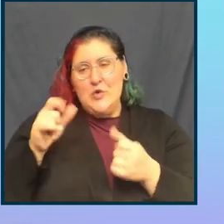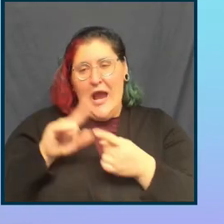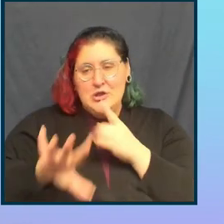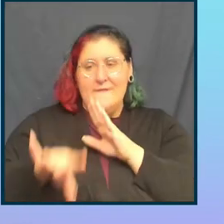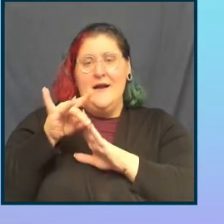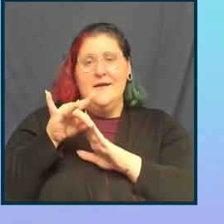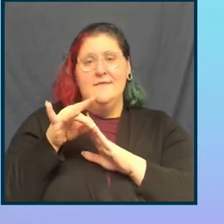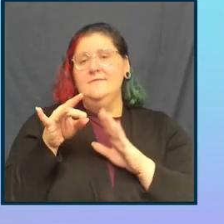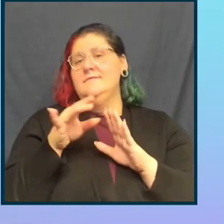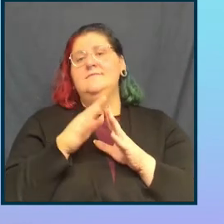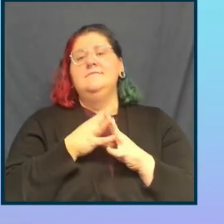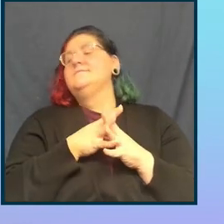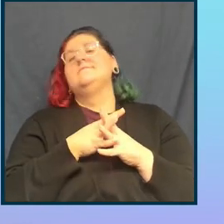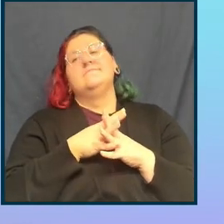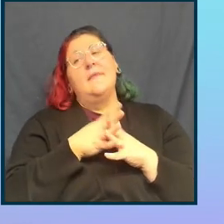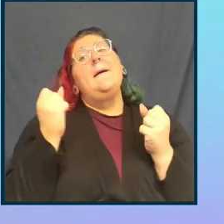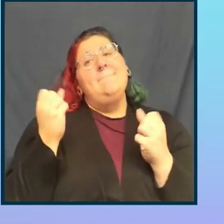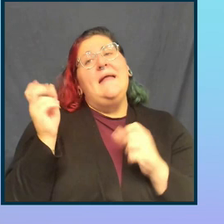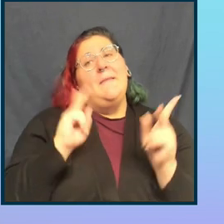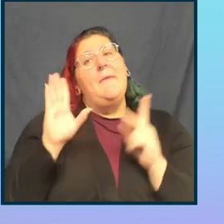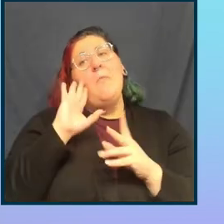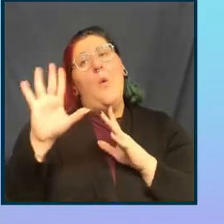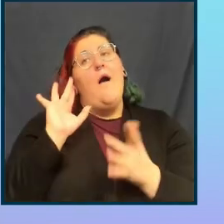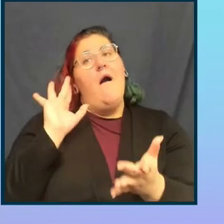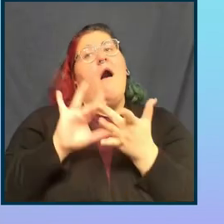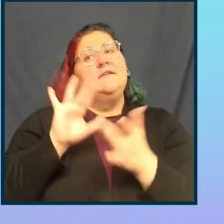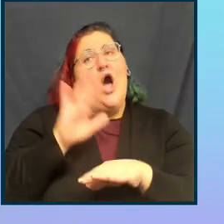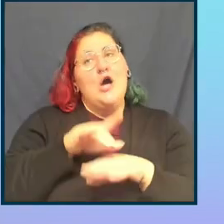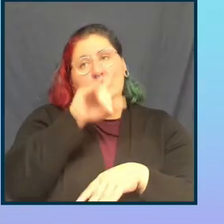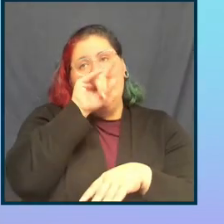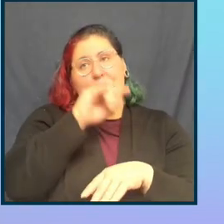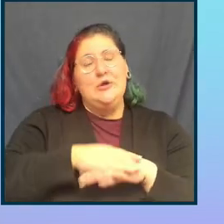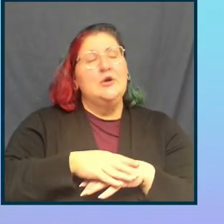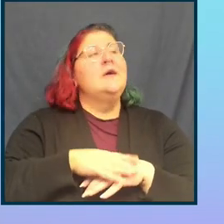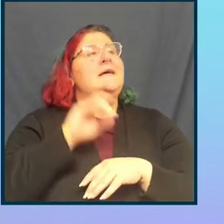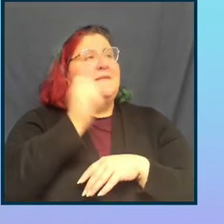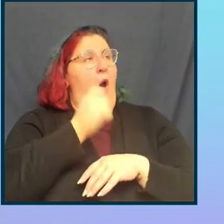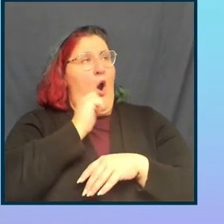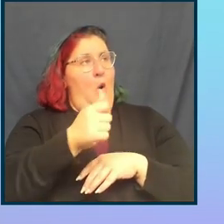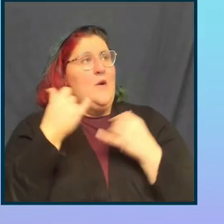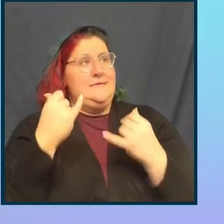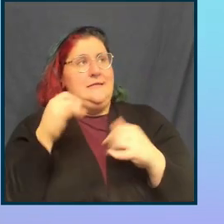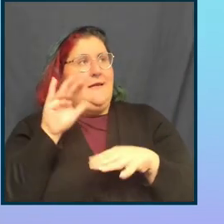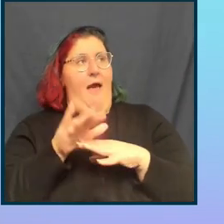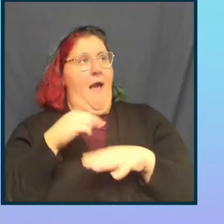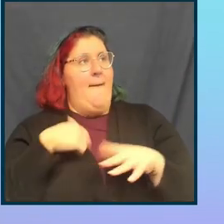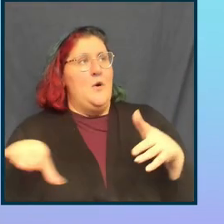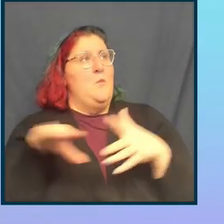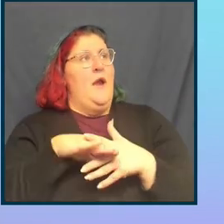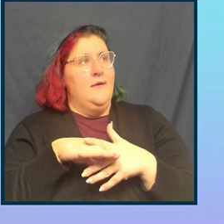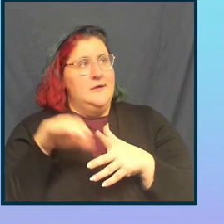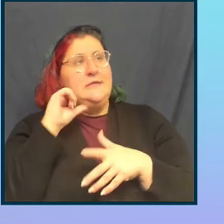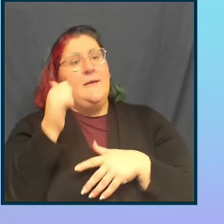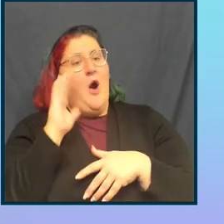to get a lot of pings on Twitter tomorrow. Wait till tomorrow. I'm taking a break tonight. And you did reference the spec, which I think was